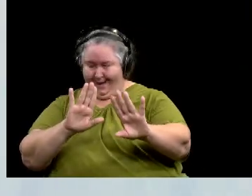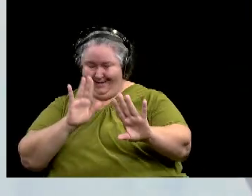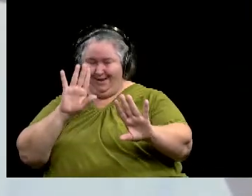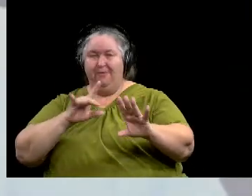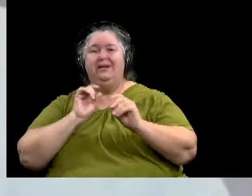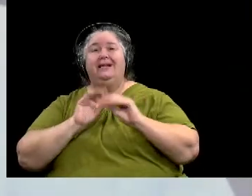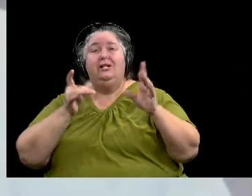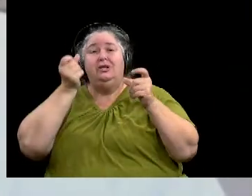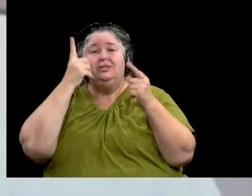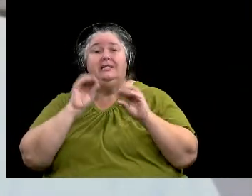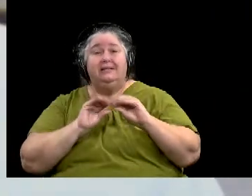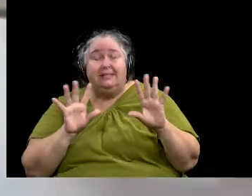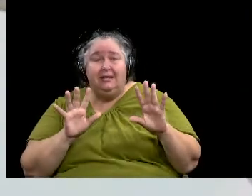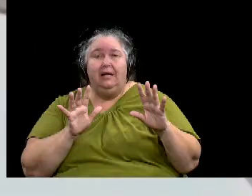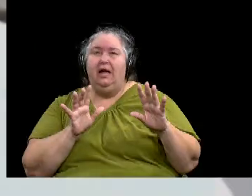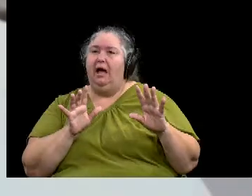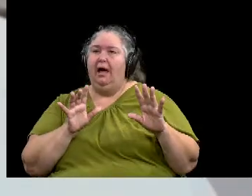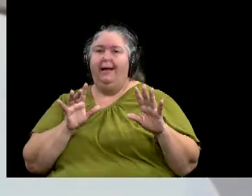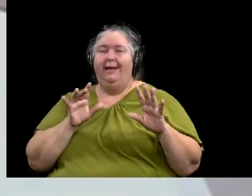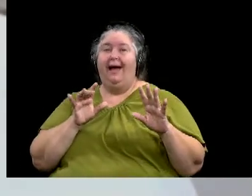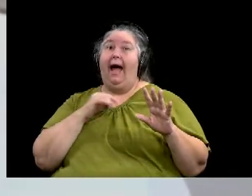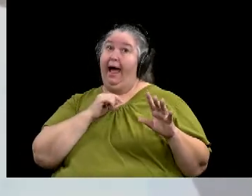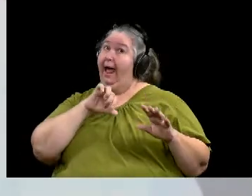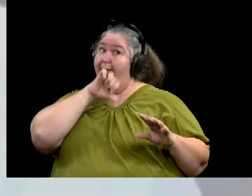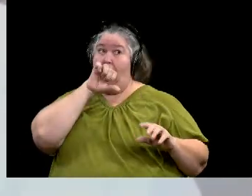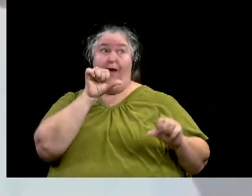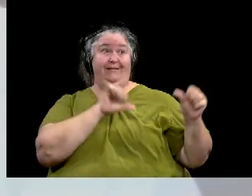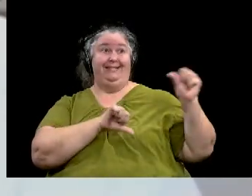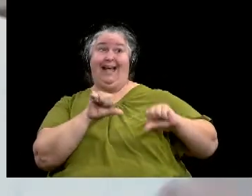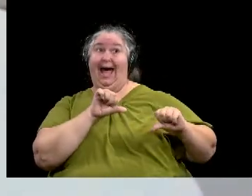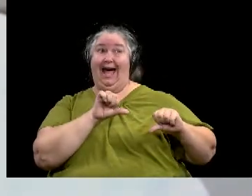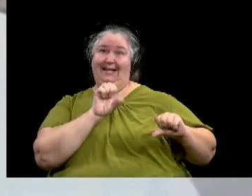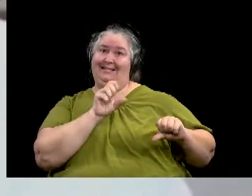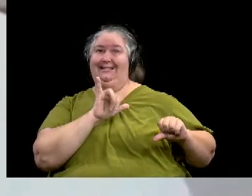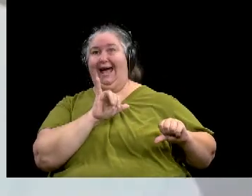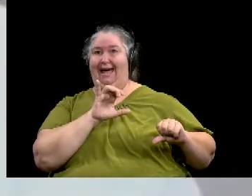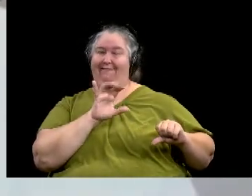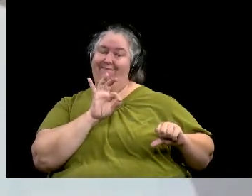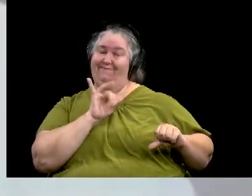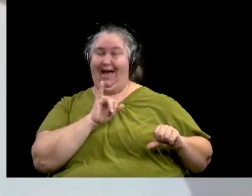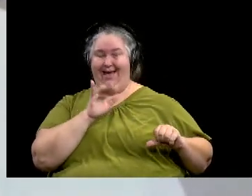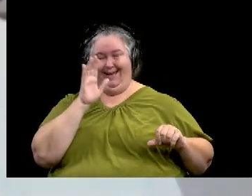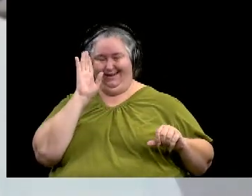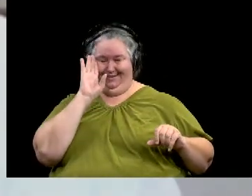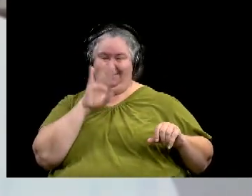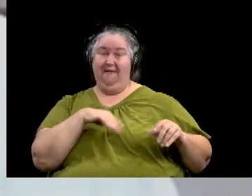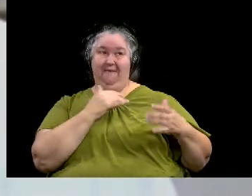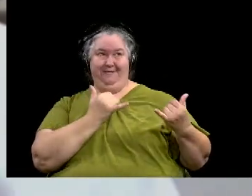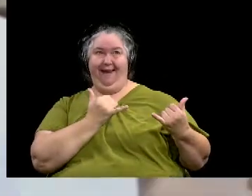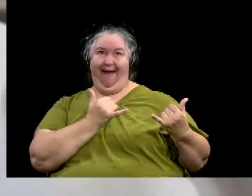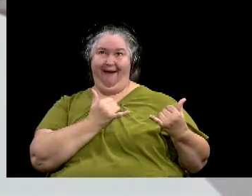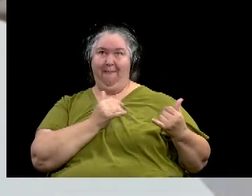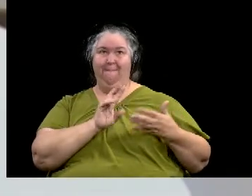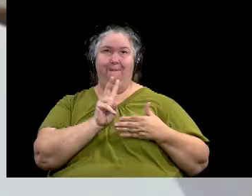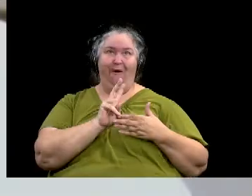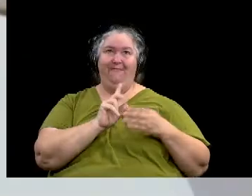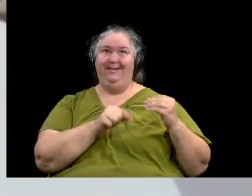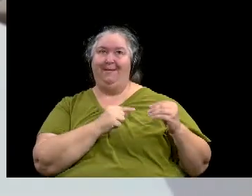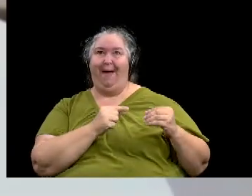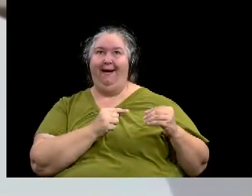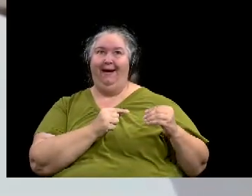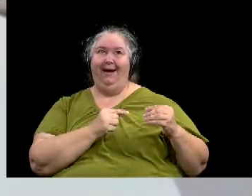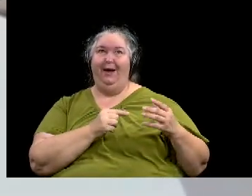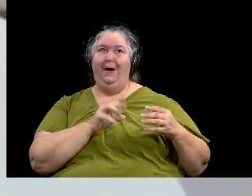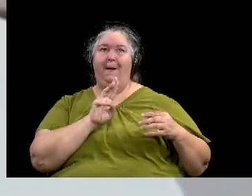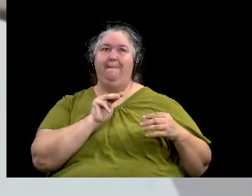science fiction, and you know, these days movies about mutations in genetics and everything else